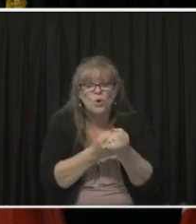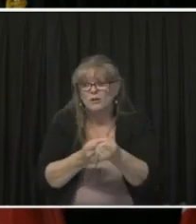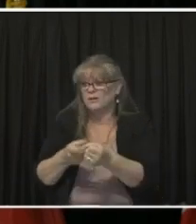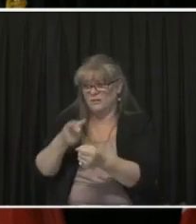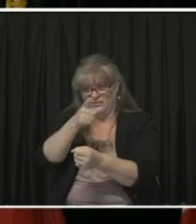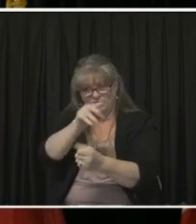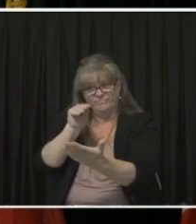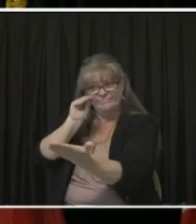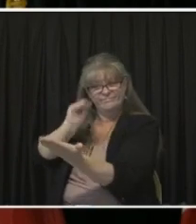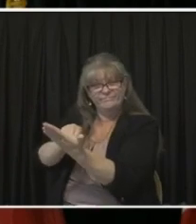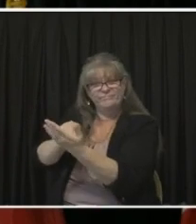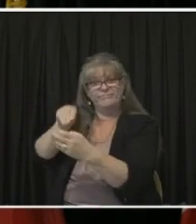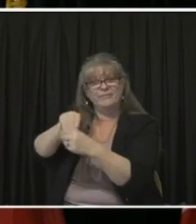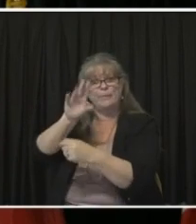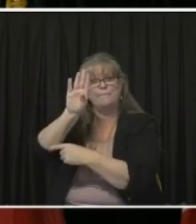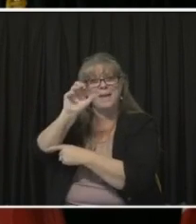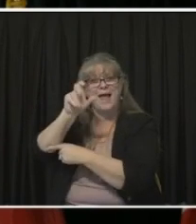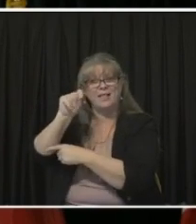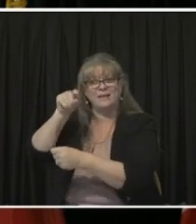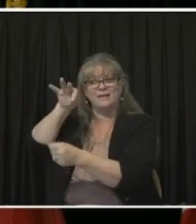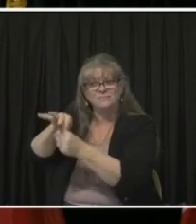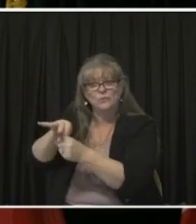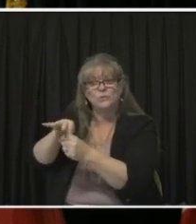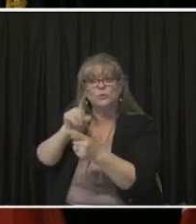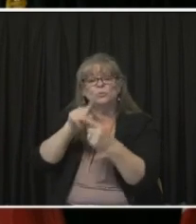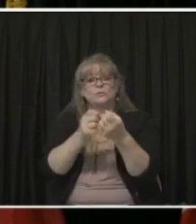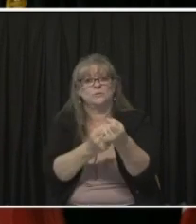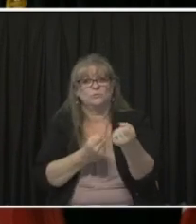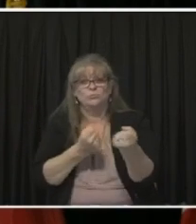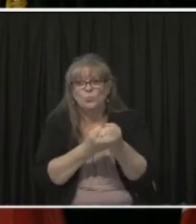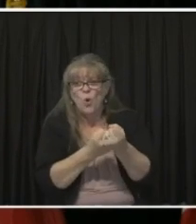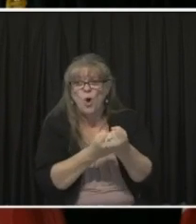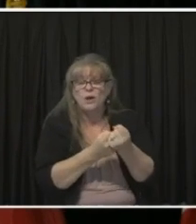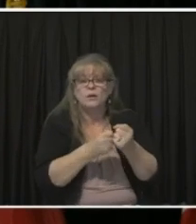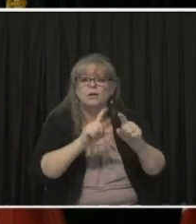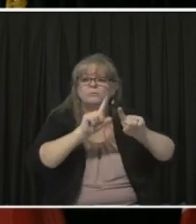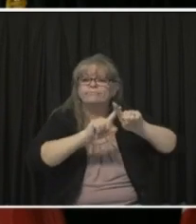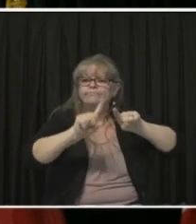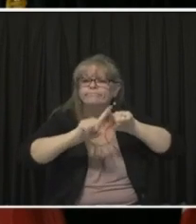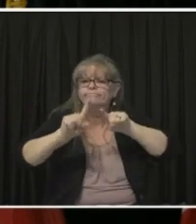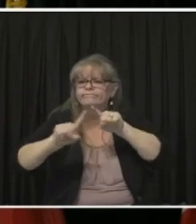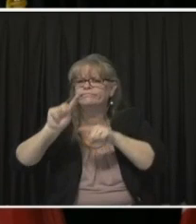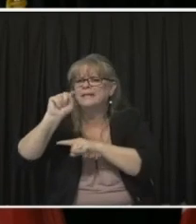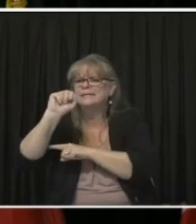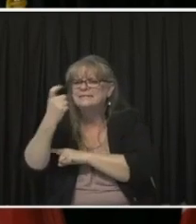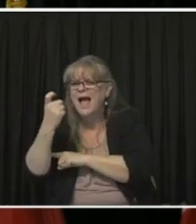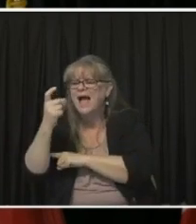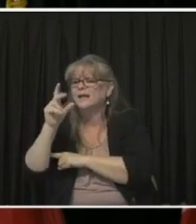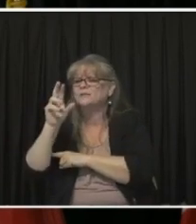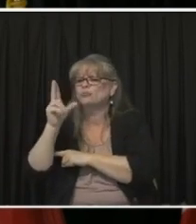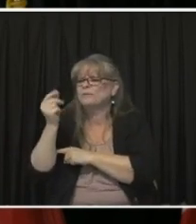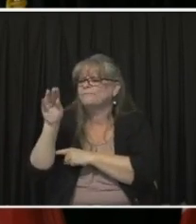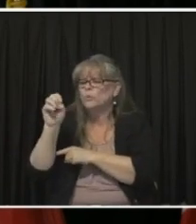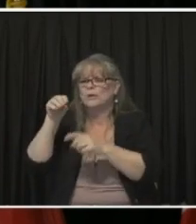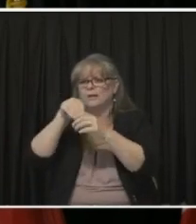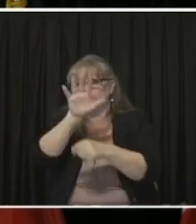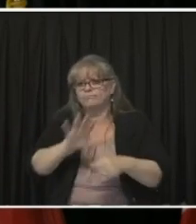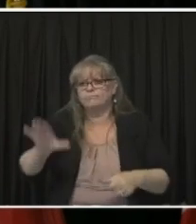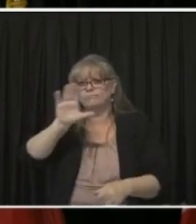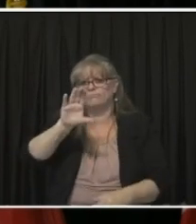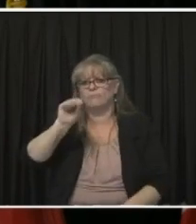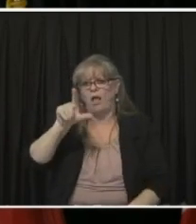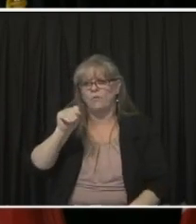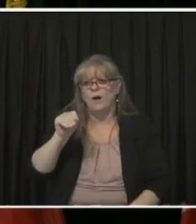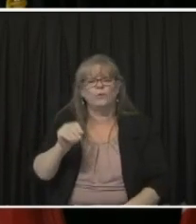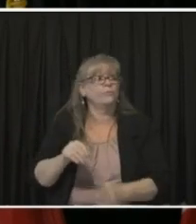graduated income tax rate? Well, there are many, many dozens of ballot initiatives, Alex, and it's always been my